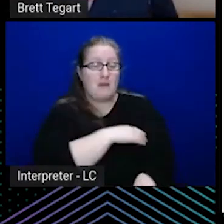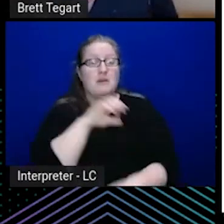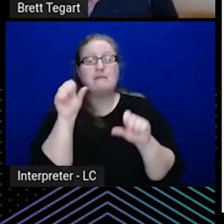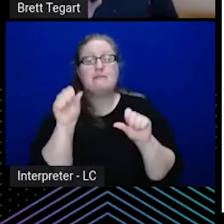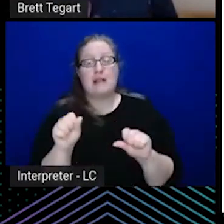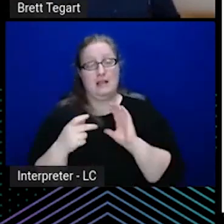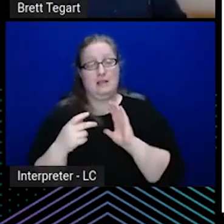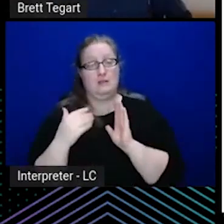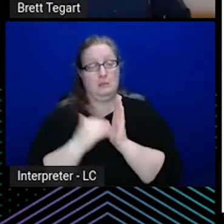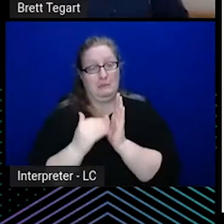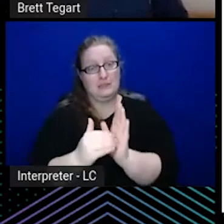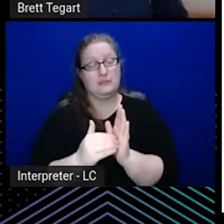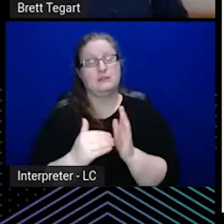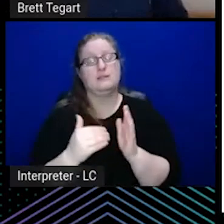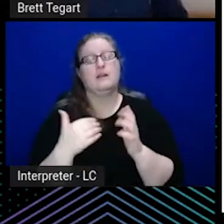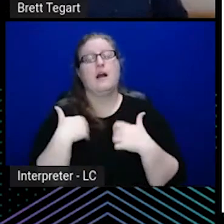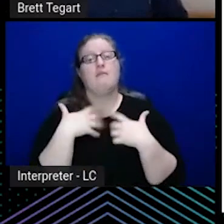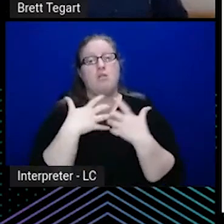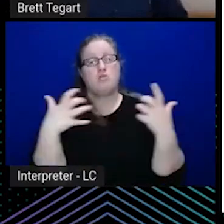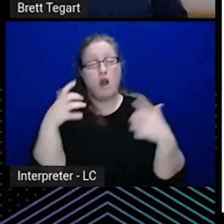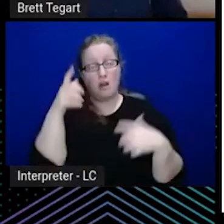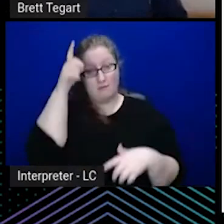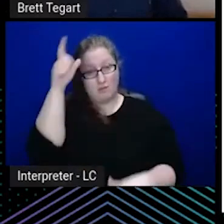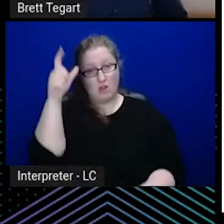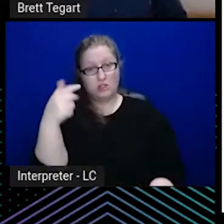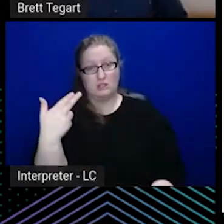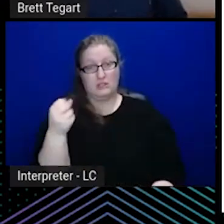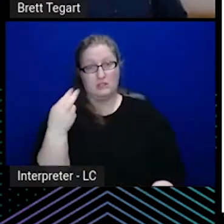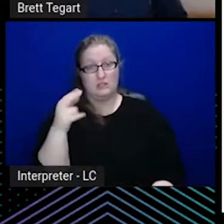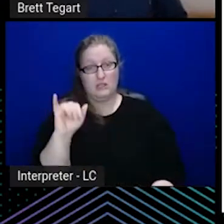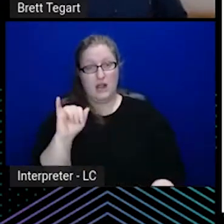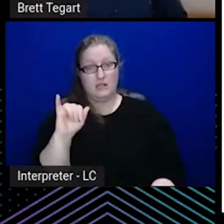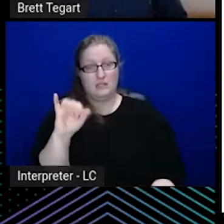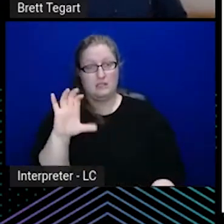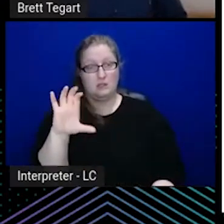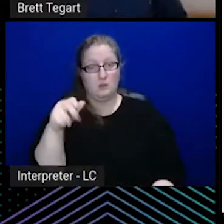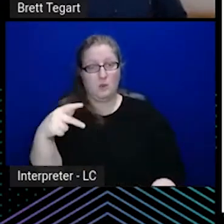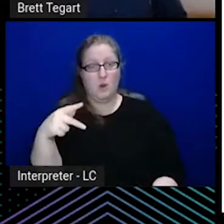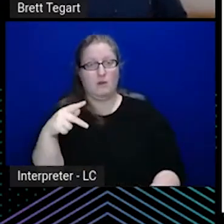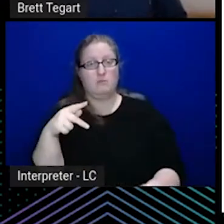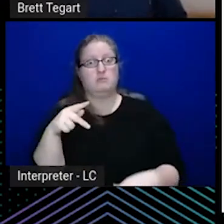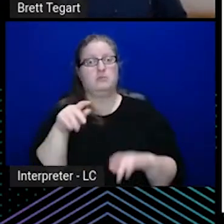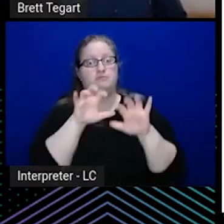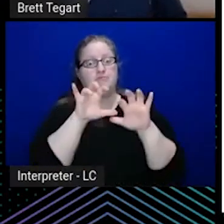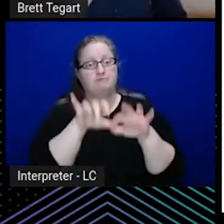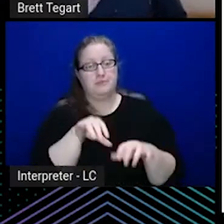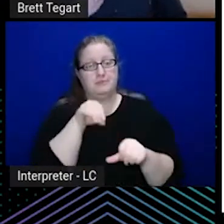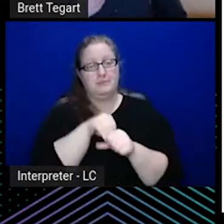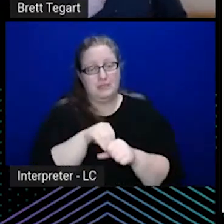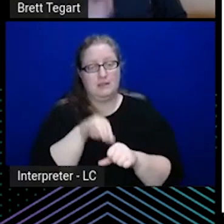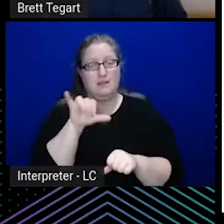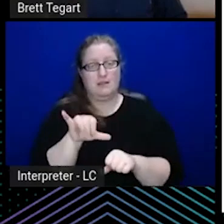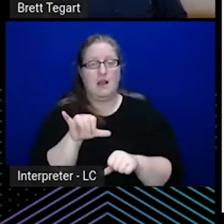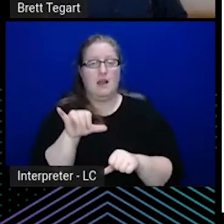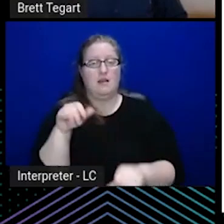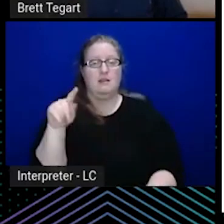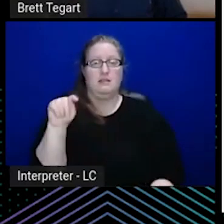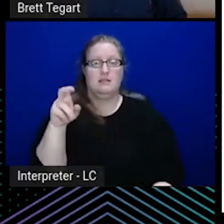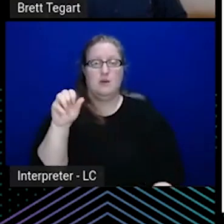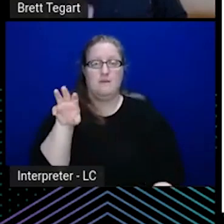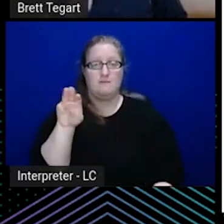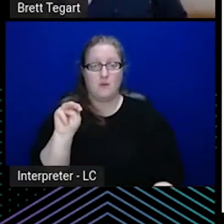They incorporate a lot of logic that HashiCorp has written into the Terraform provider and allow us to